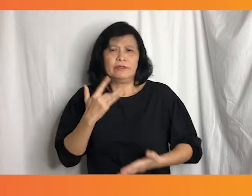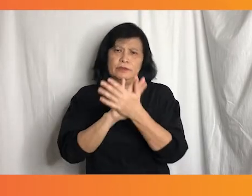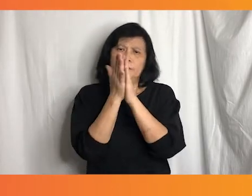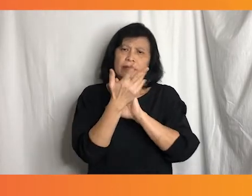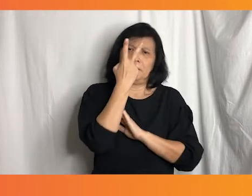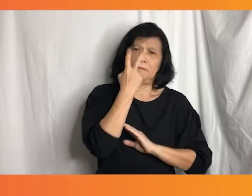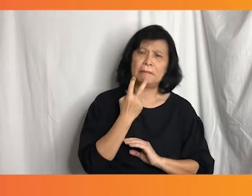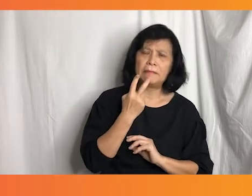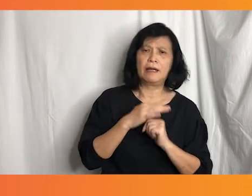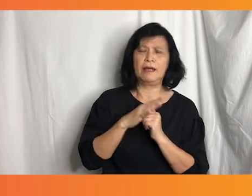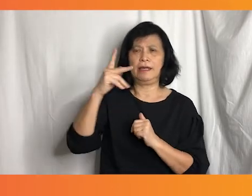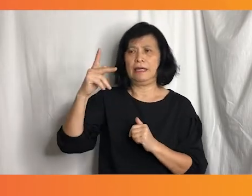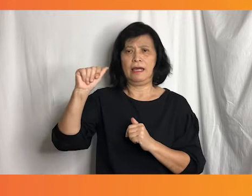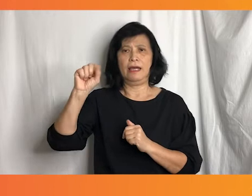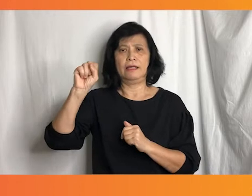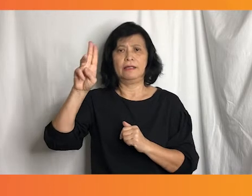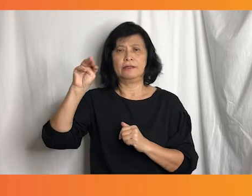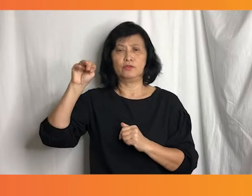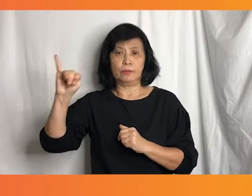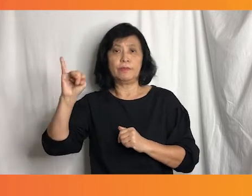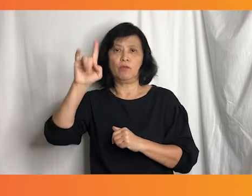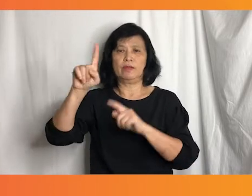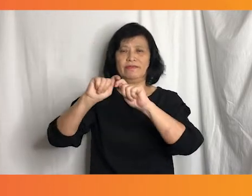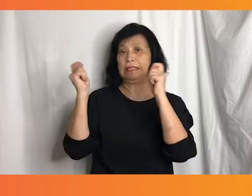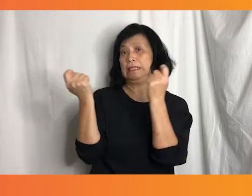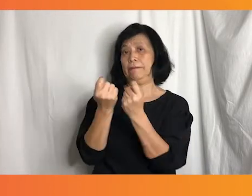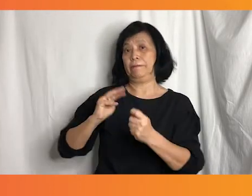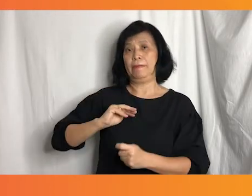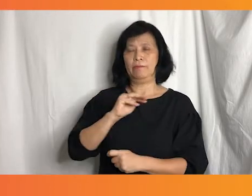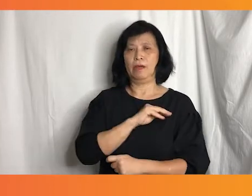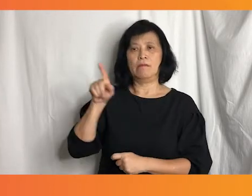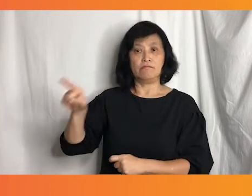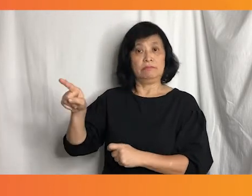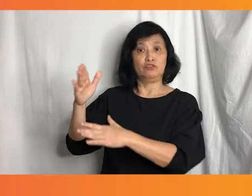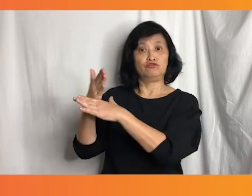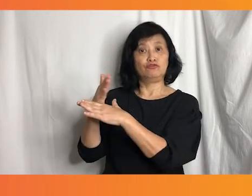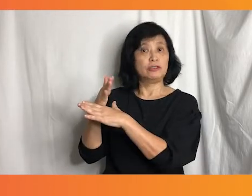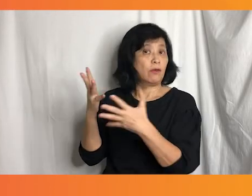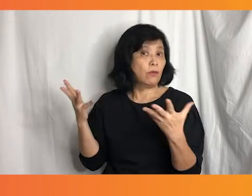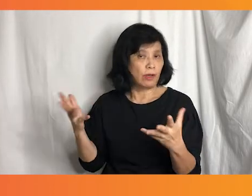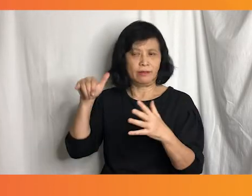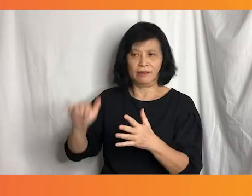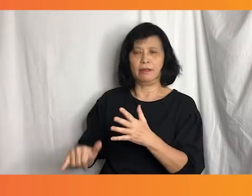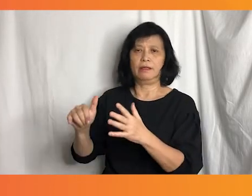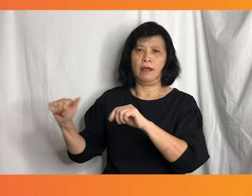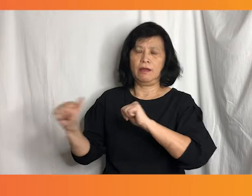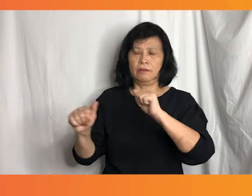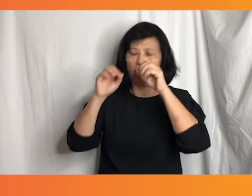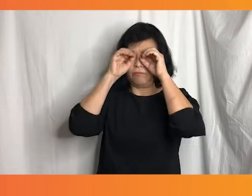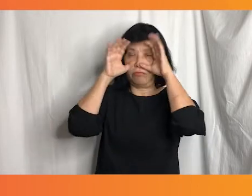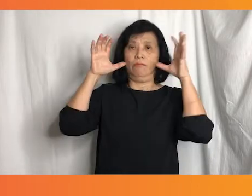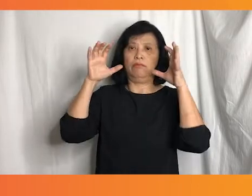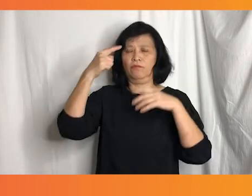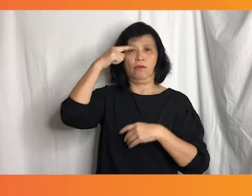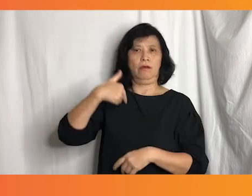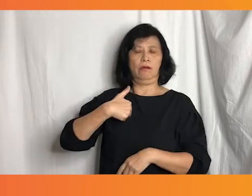visually impaired. And Kasumi, which is one of the team members, she shared that this activity was actually